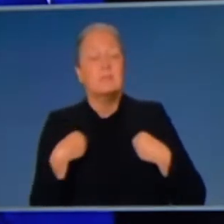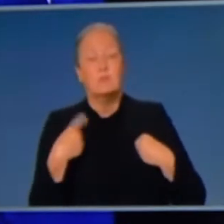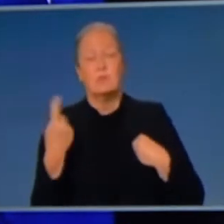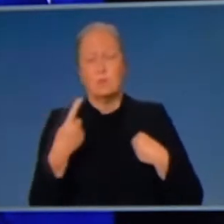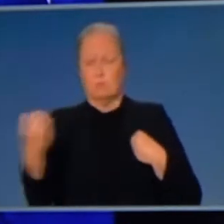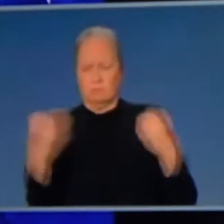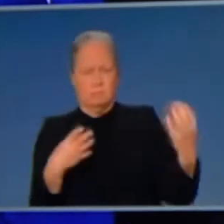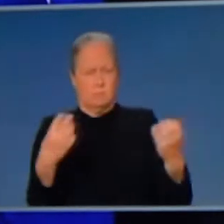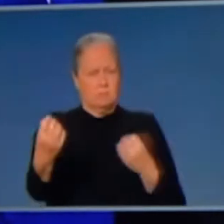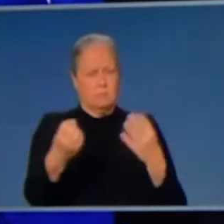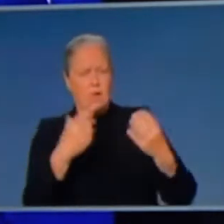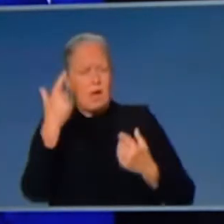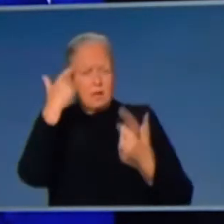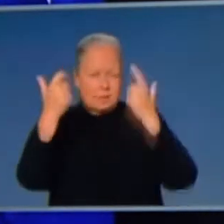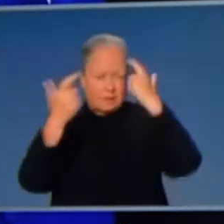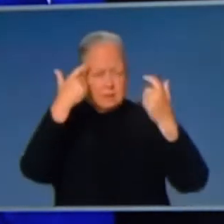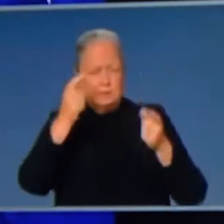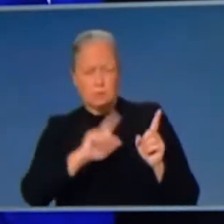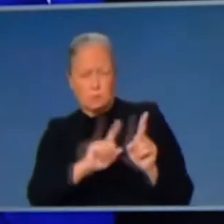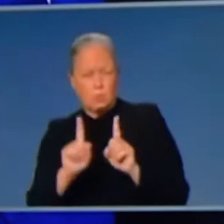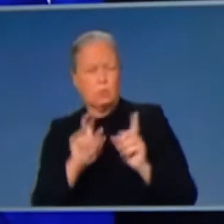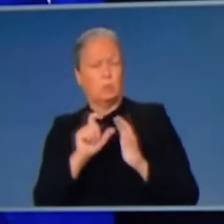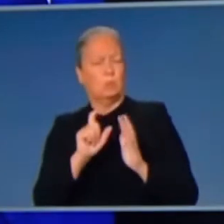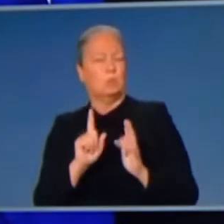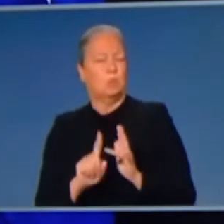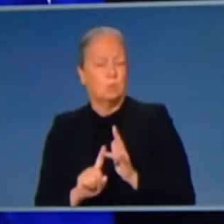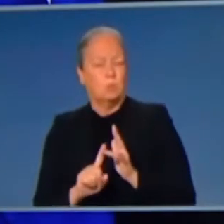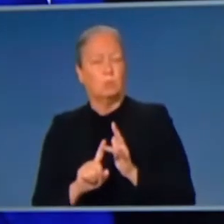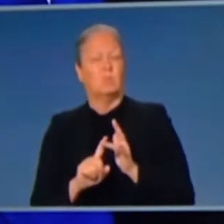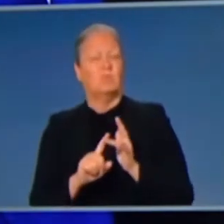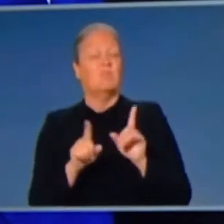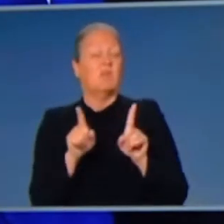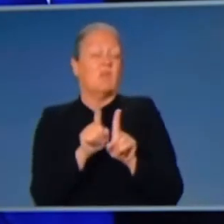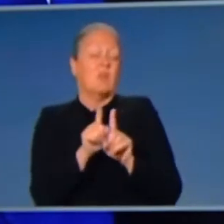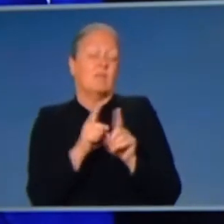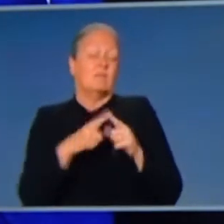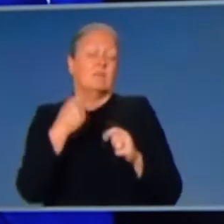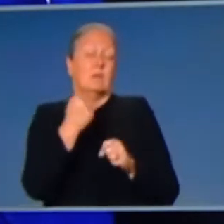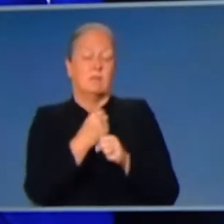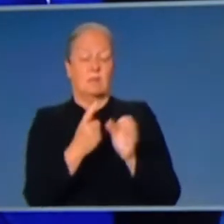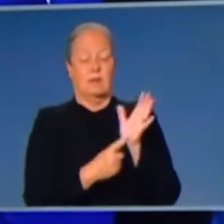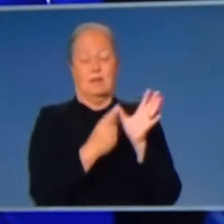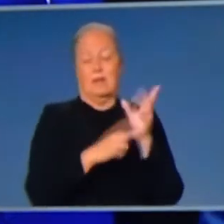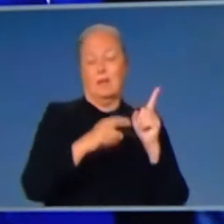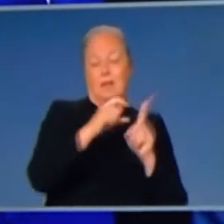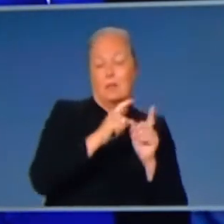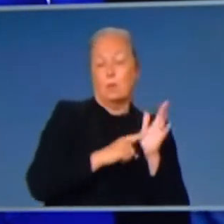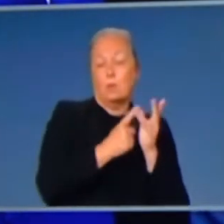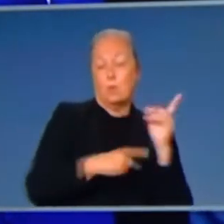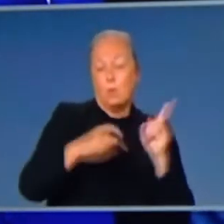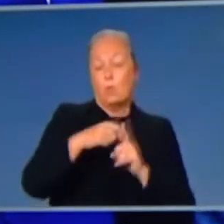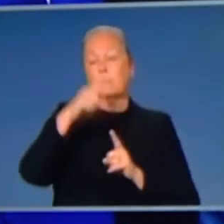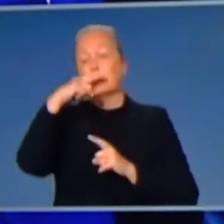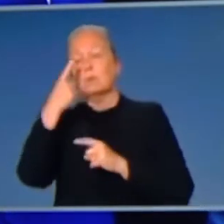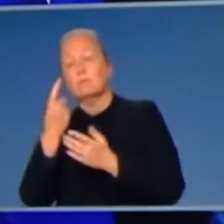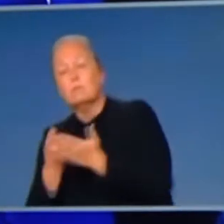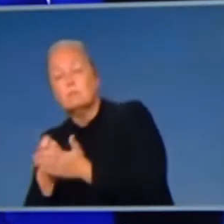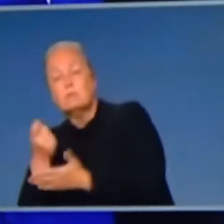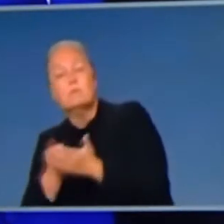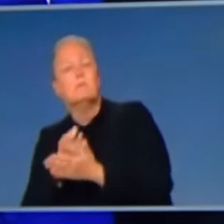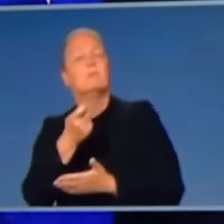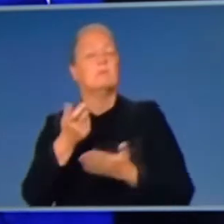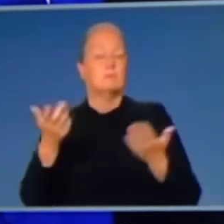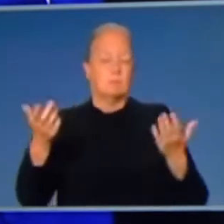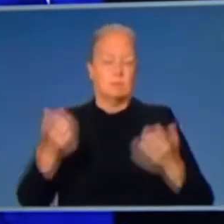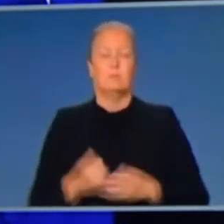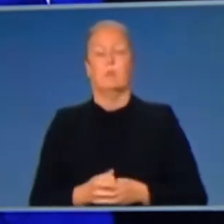code, both tenants and landlords alike. And it is agreed by National Cabinet today that a mandatory code will be